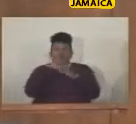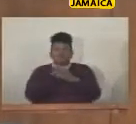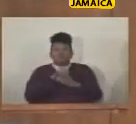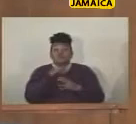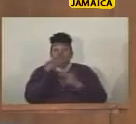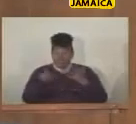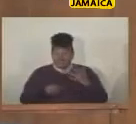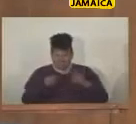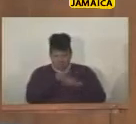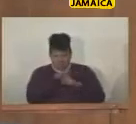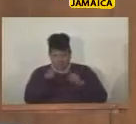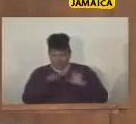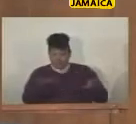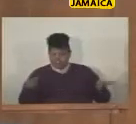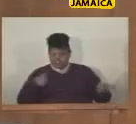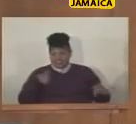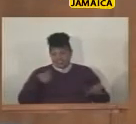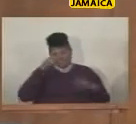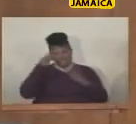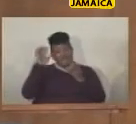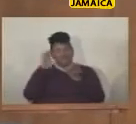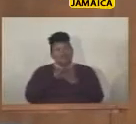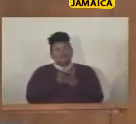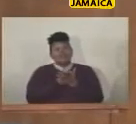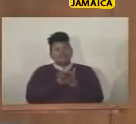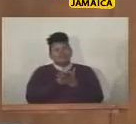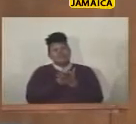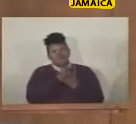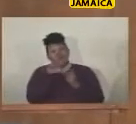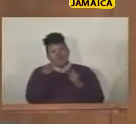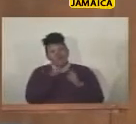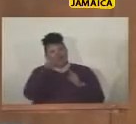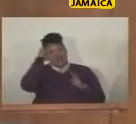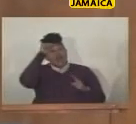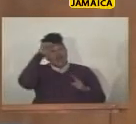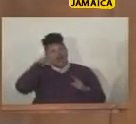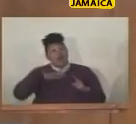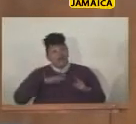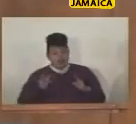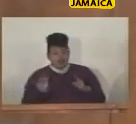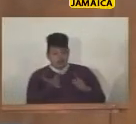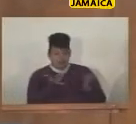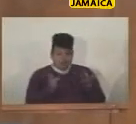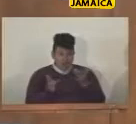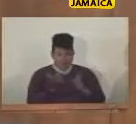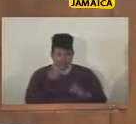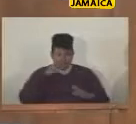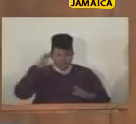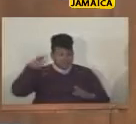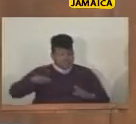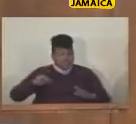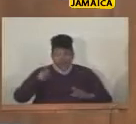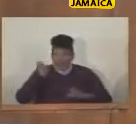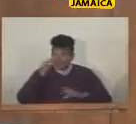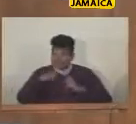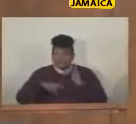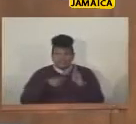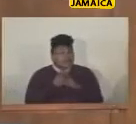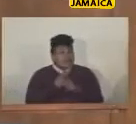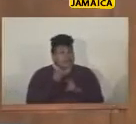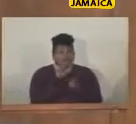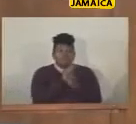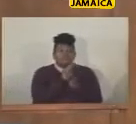It is also about finding their financiers, cutting off their supply system, and uprooting the